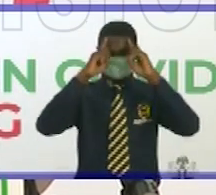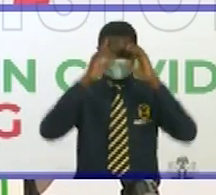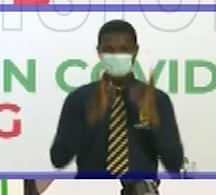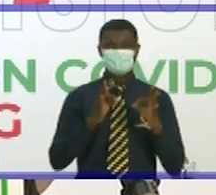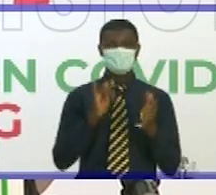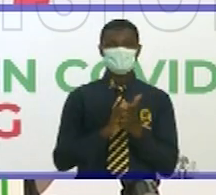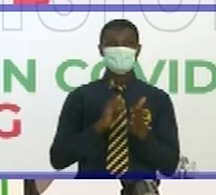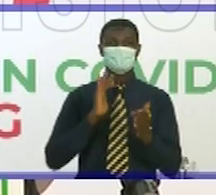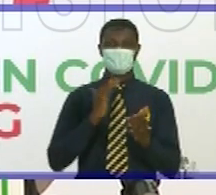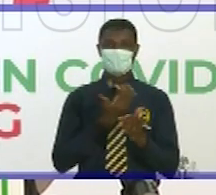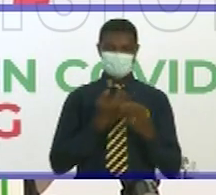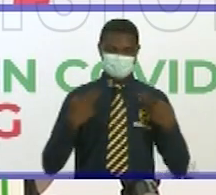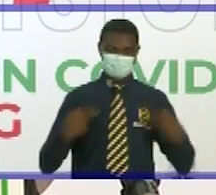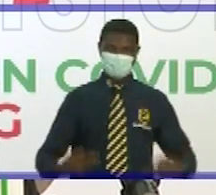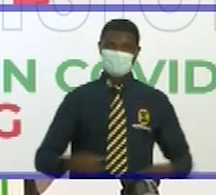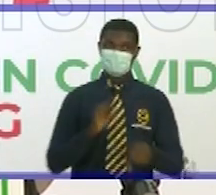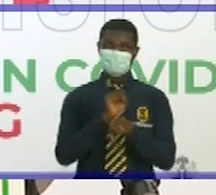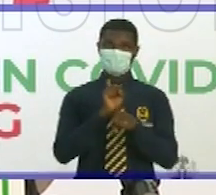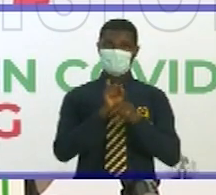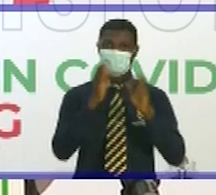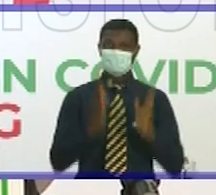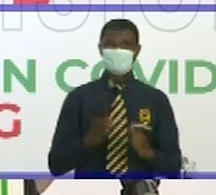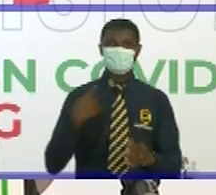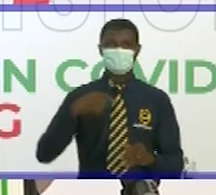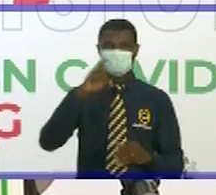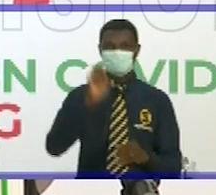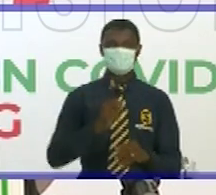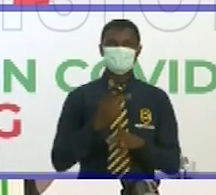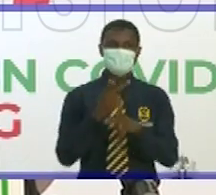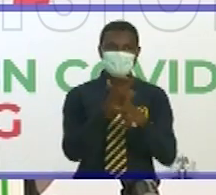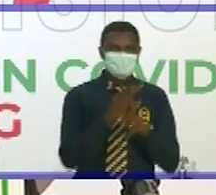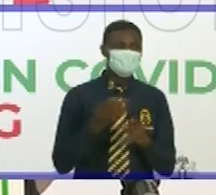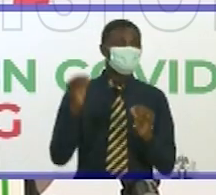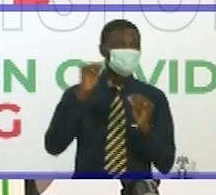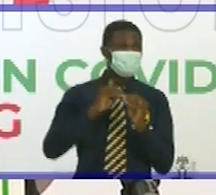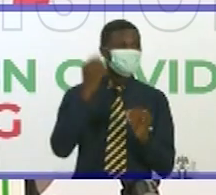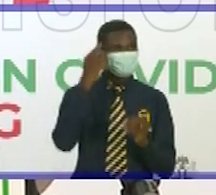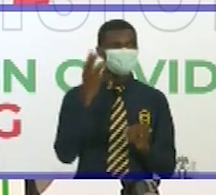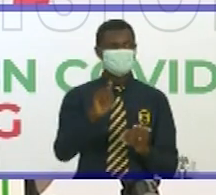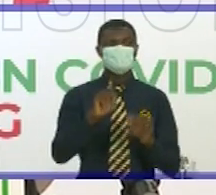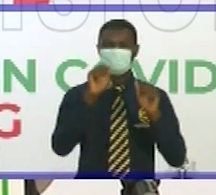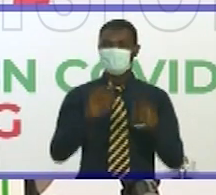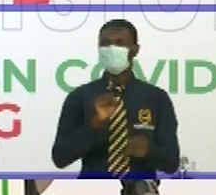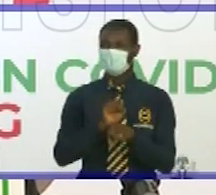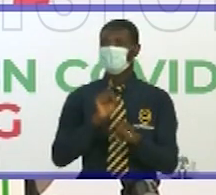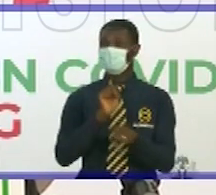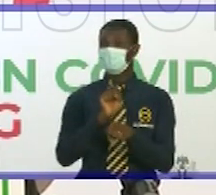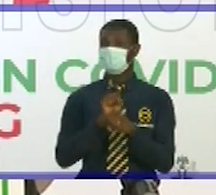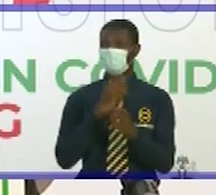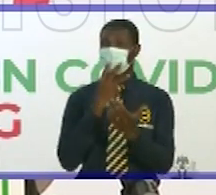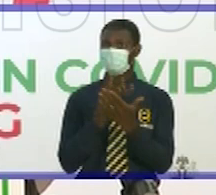eto ilera bawo ni a se ma bi won laruge ki won le ma se ise ni ona